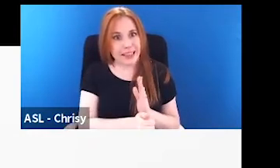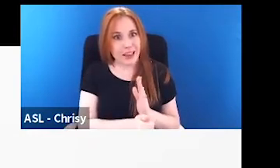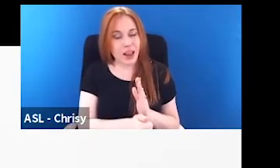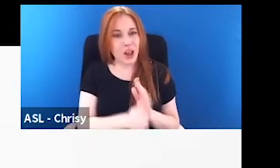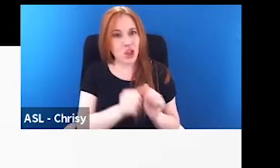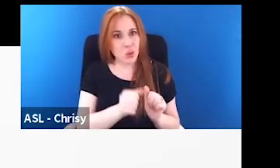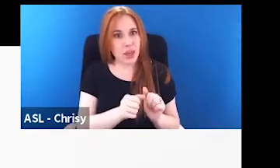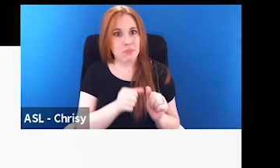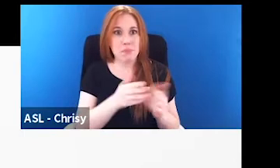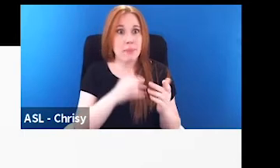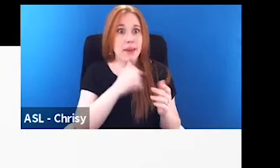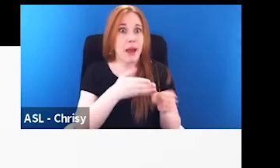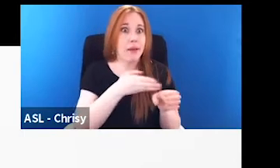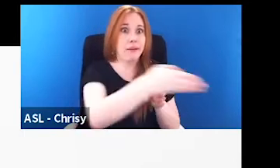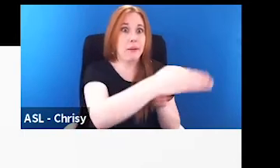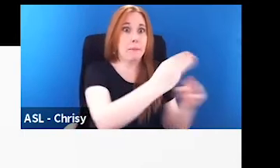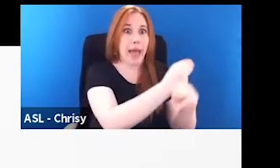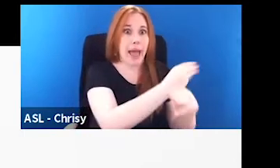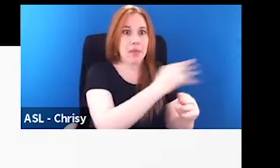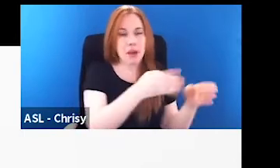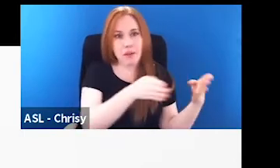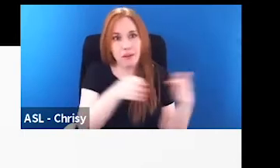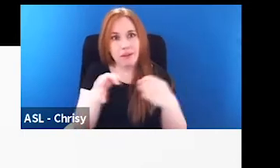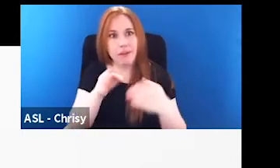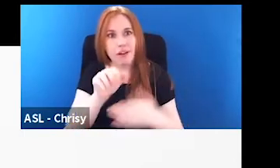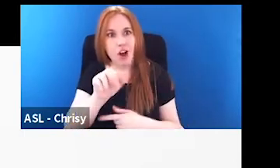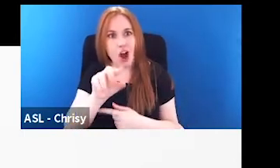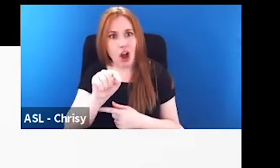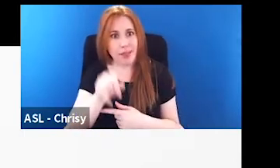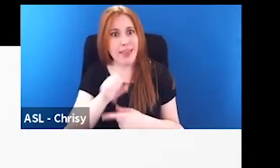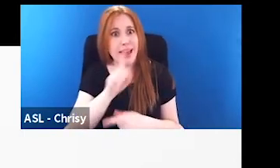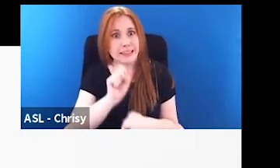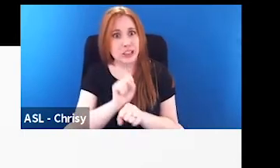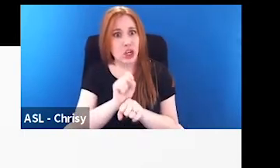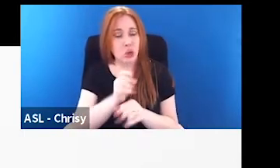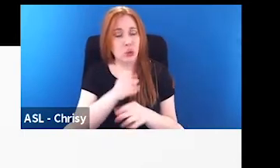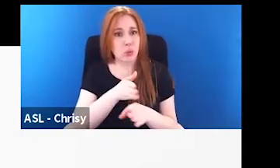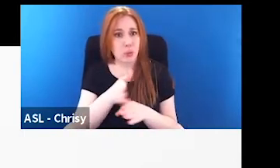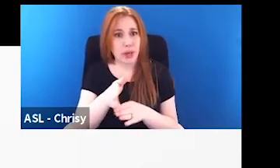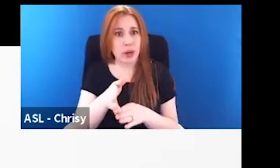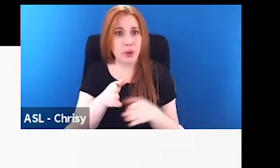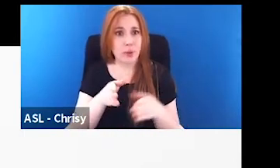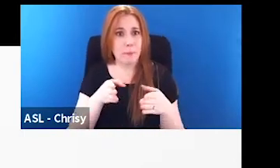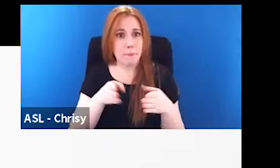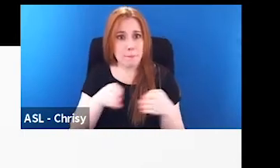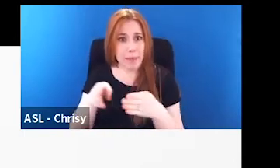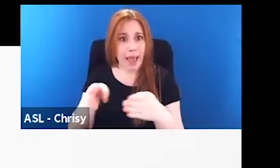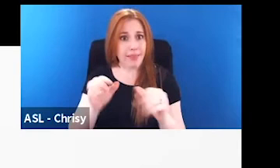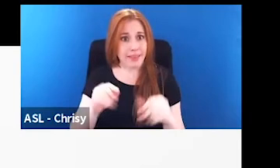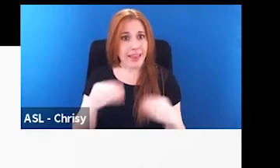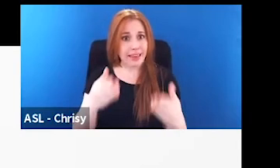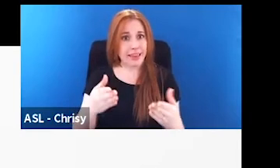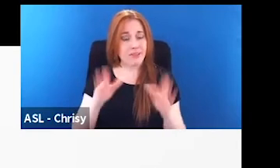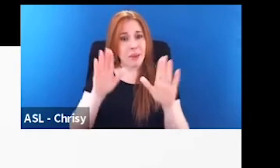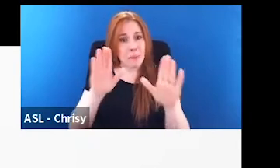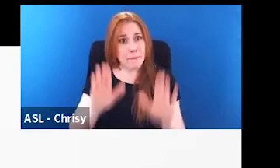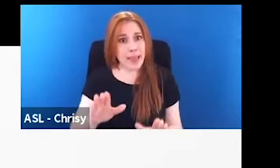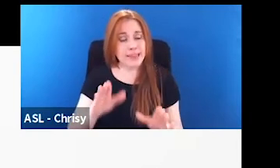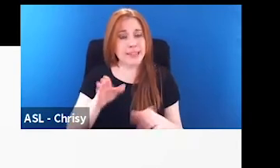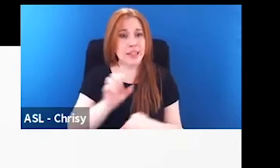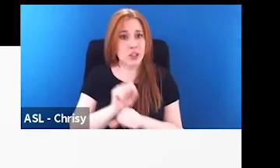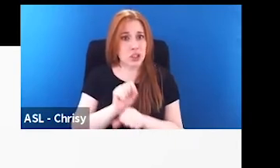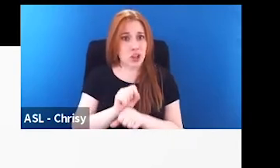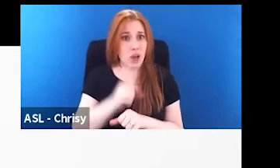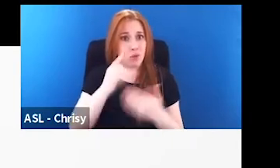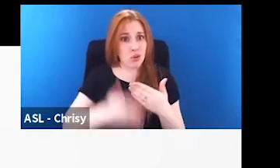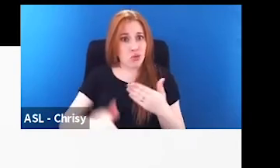different path, and we want to make sure you're aware that that's actually a career path that can bring you an amazing and fruitful career for the rest